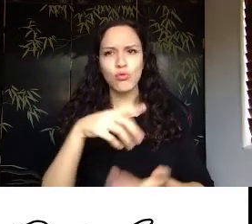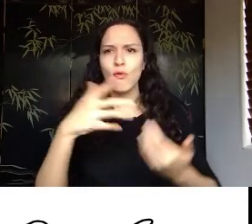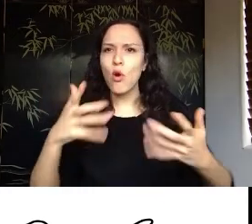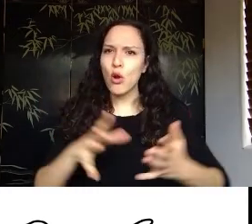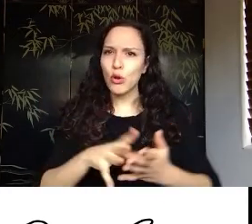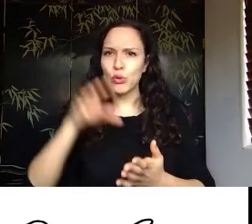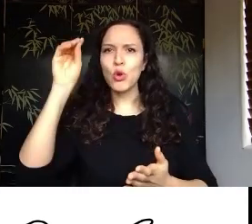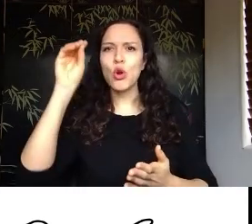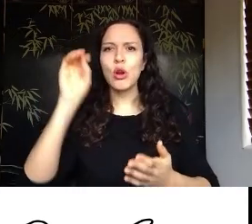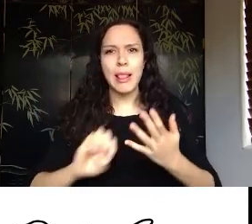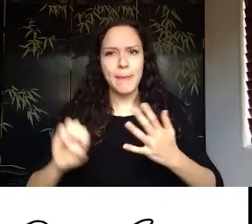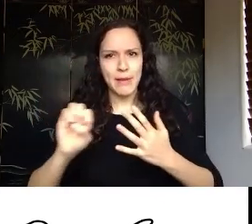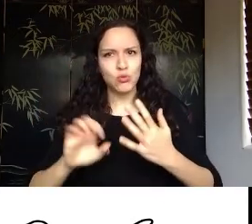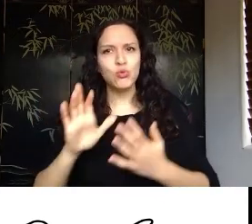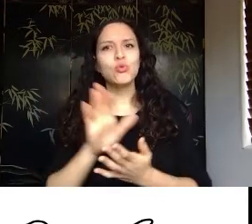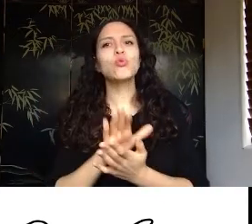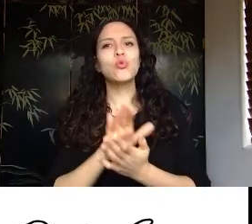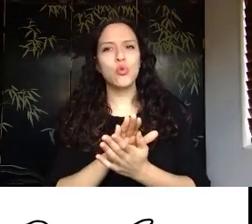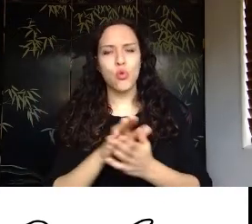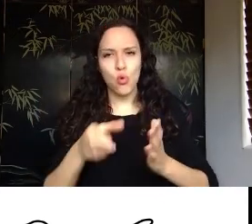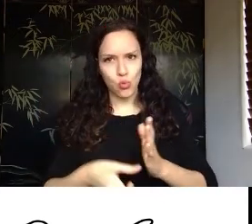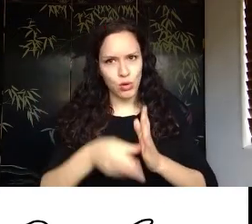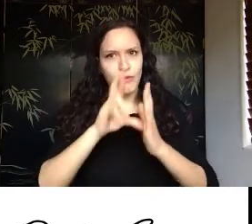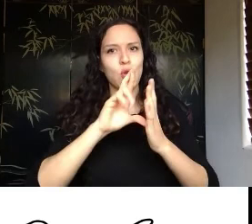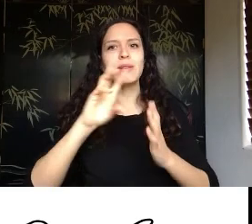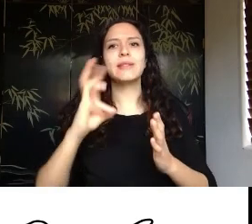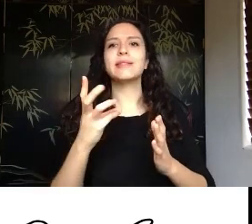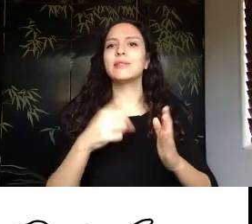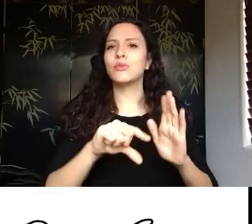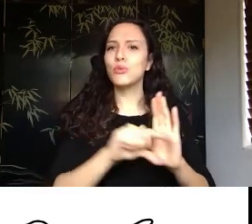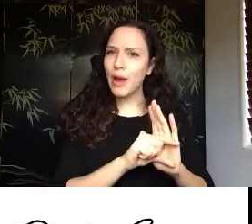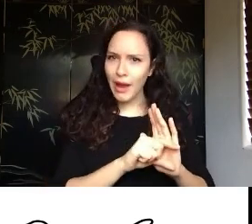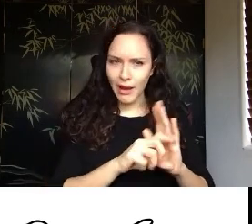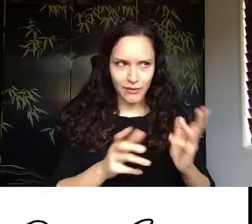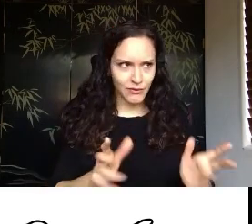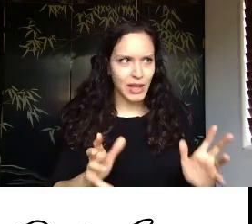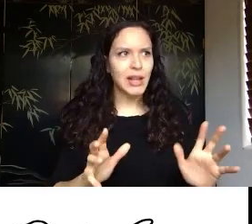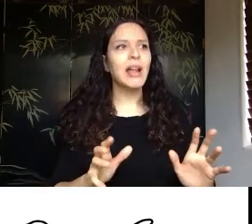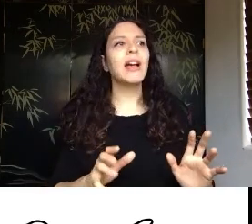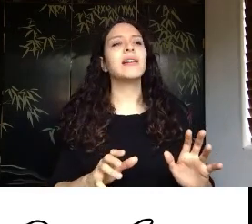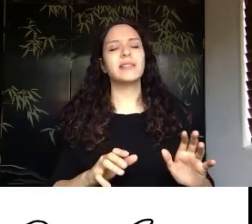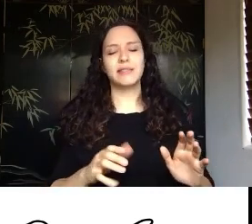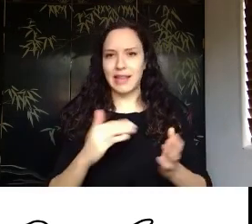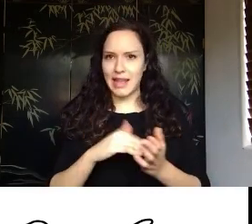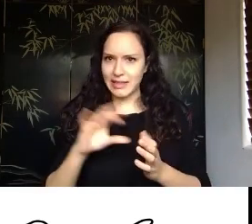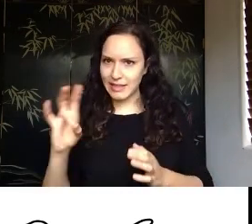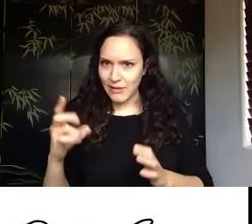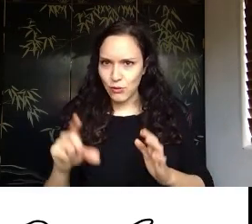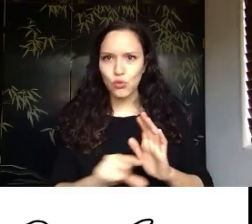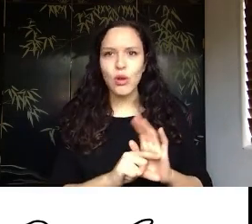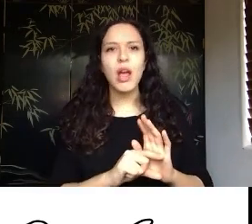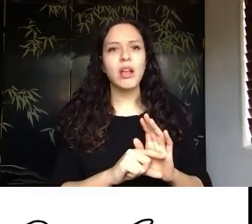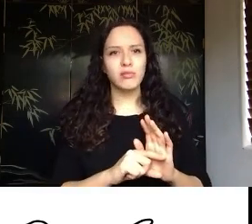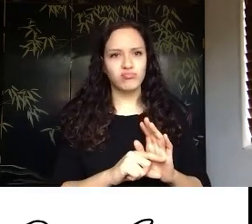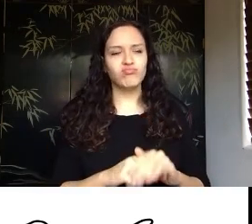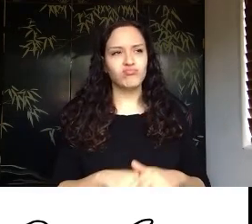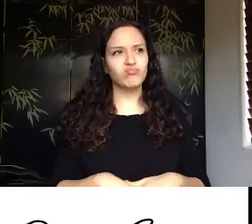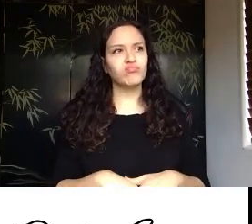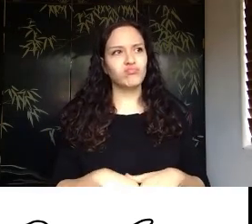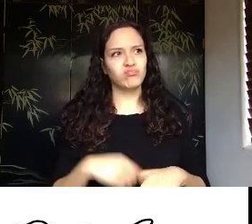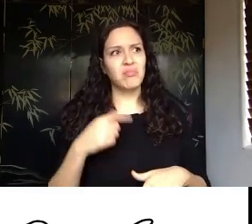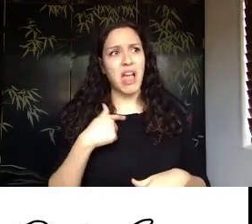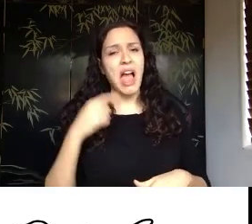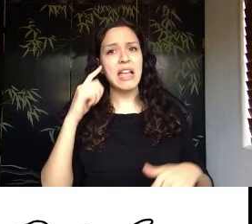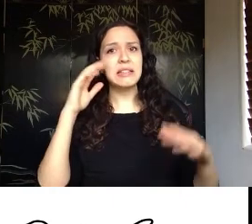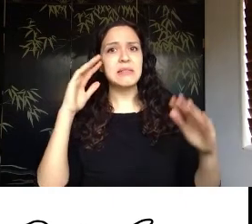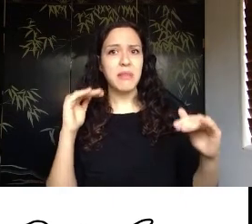elementary school. We definitely go over it in 6th grade math, right, and see it again in 7th. So it's an expectation that you know how